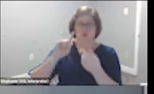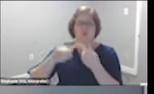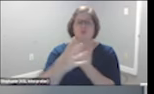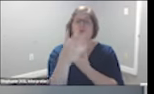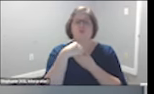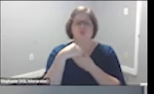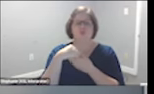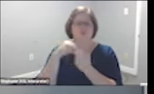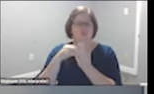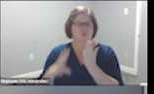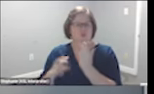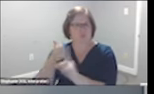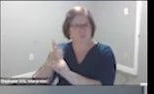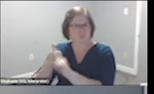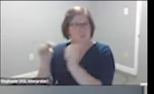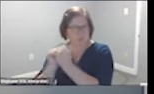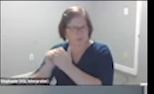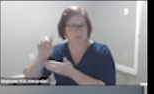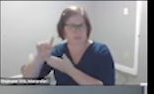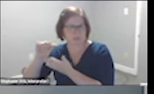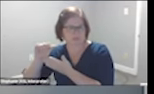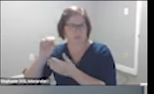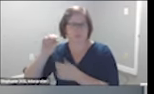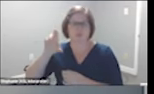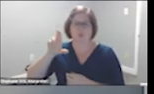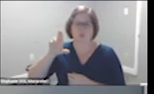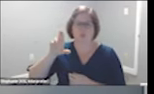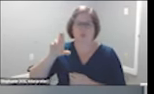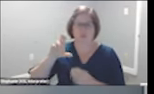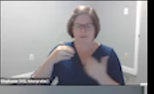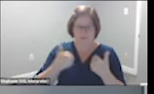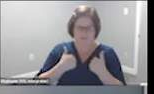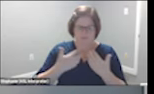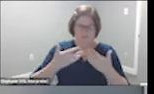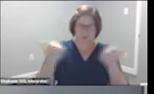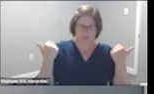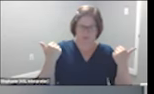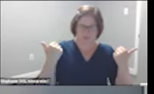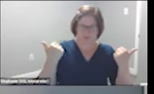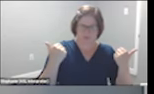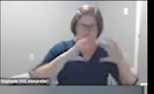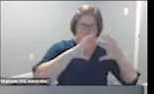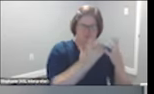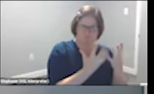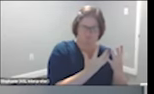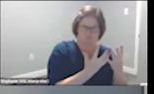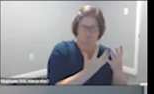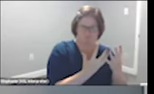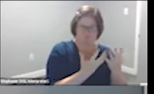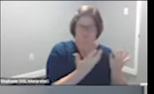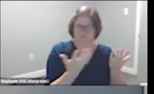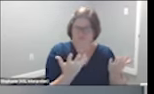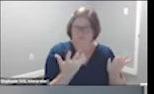disabilities as well, versus having kind of our own separate entity? Because we do